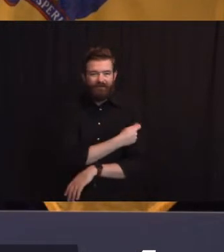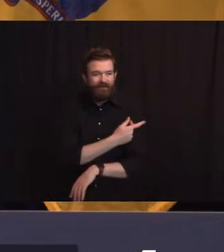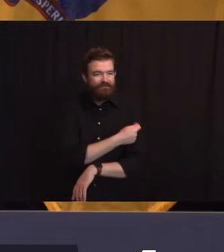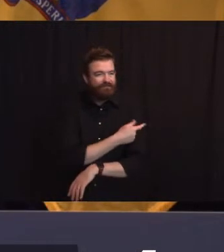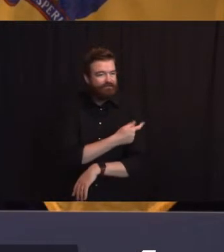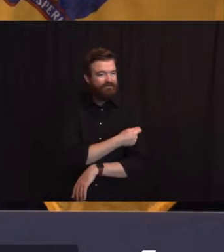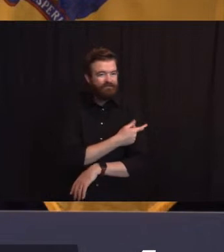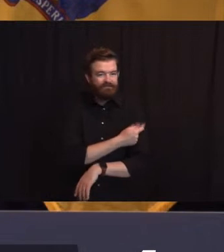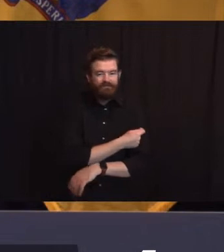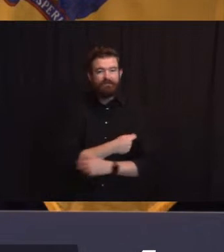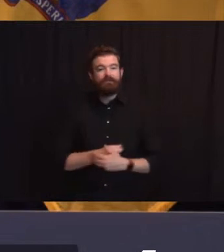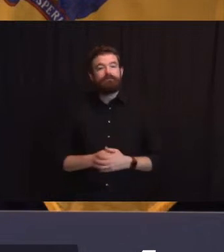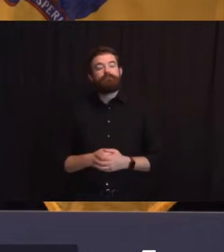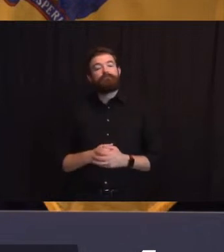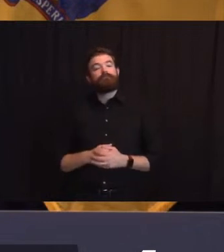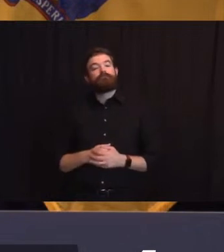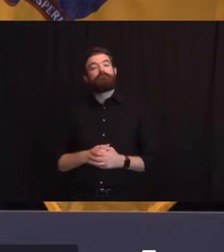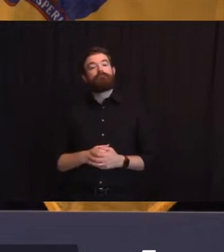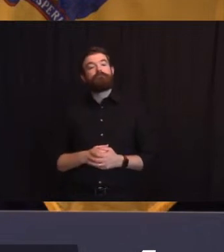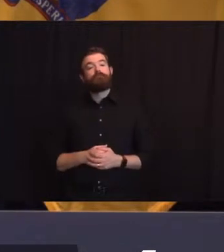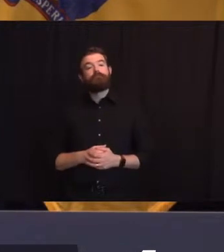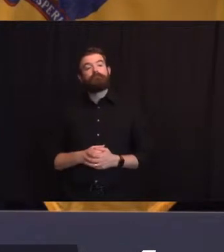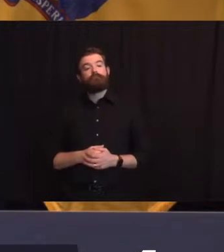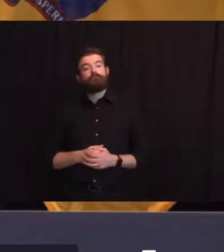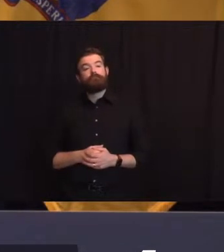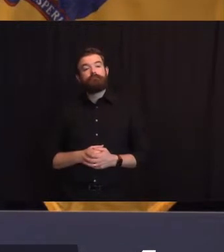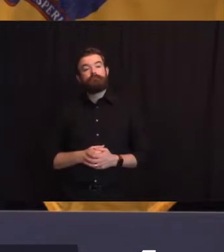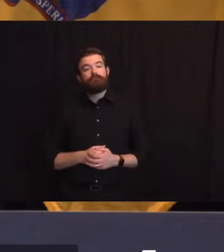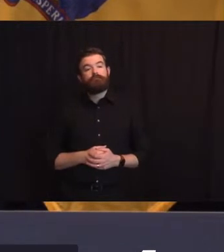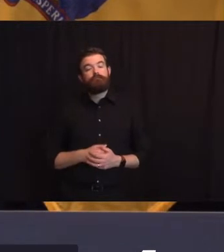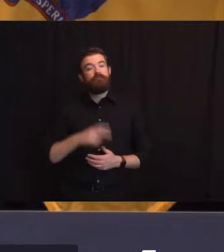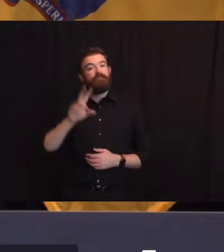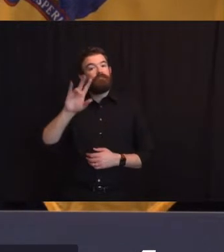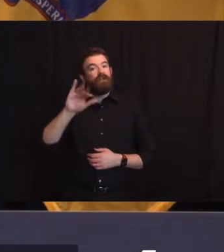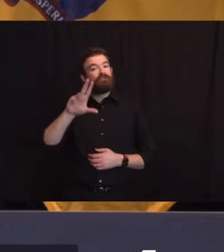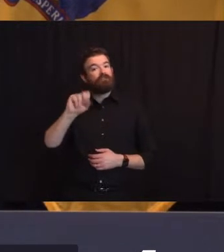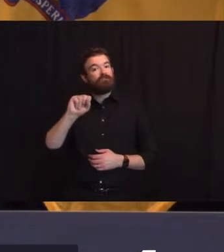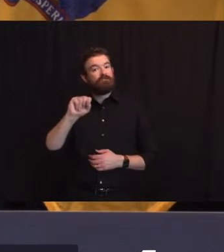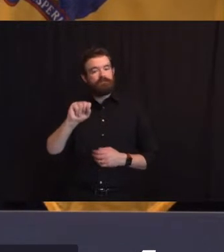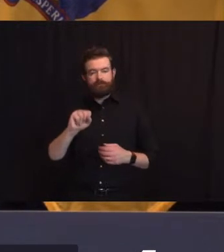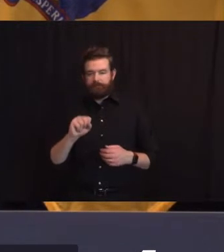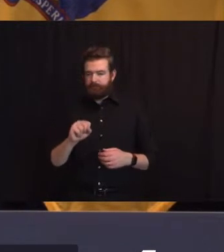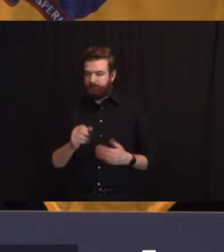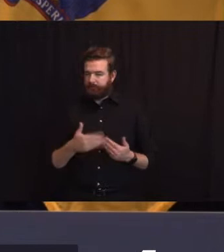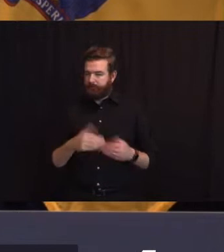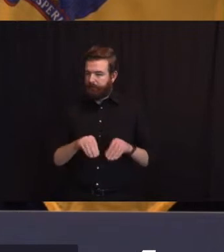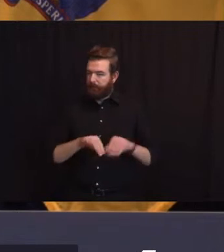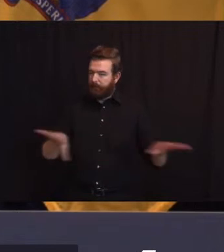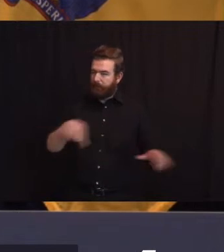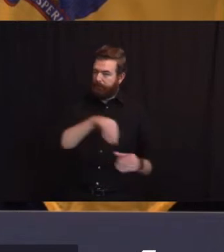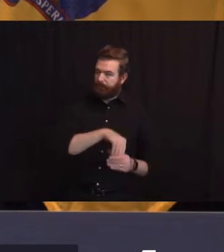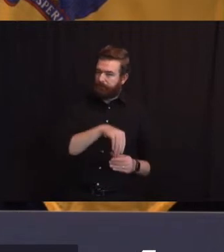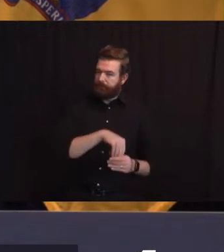lethal indoors than outdoors. And any more time on the clock allows us to get more people vaccinated.